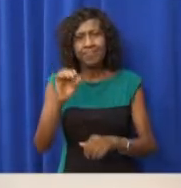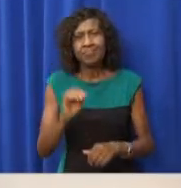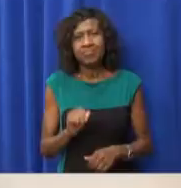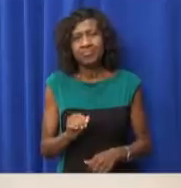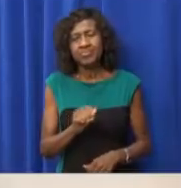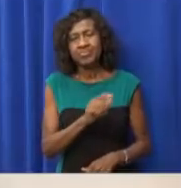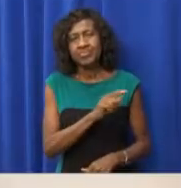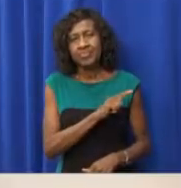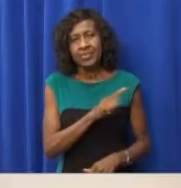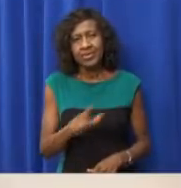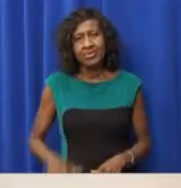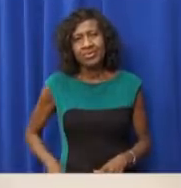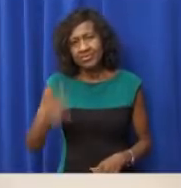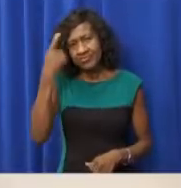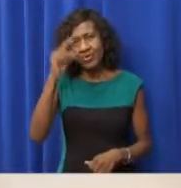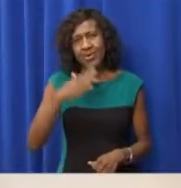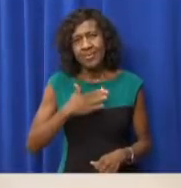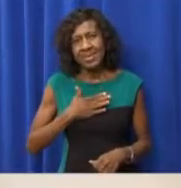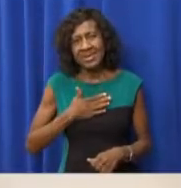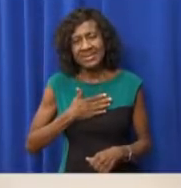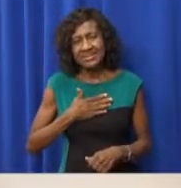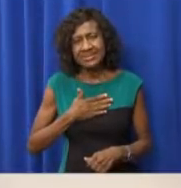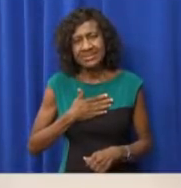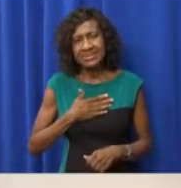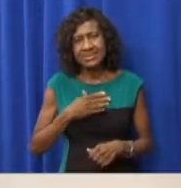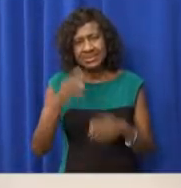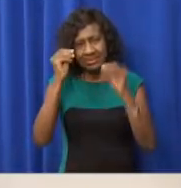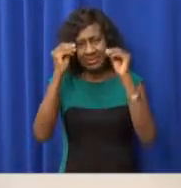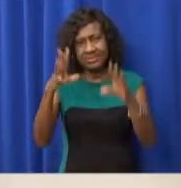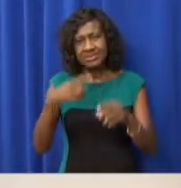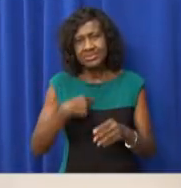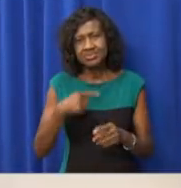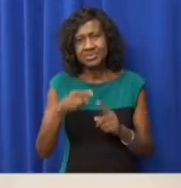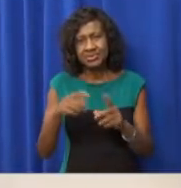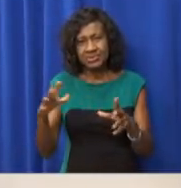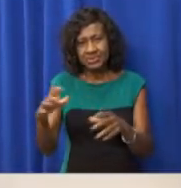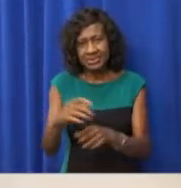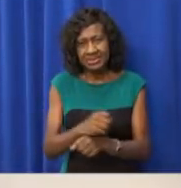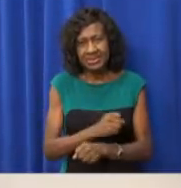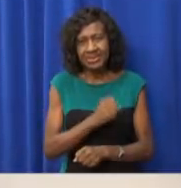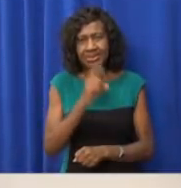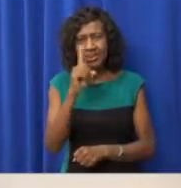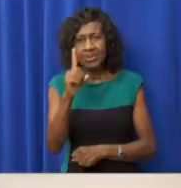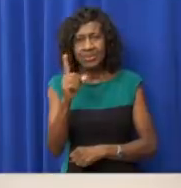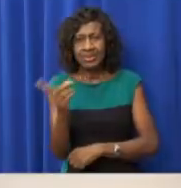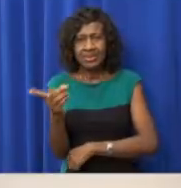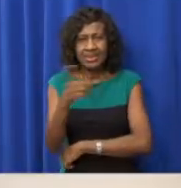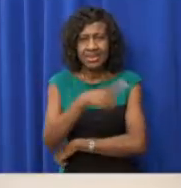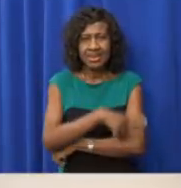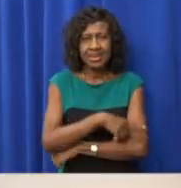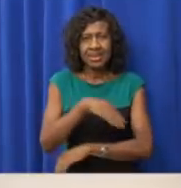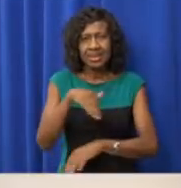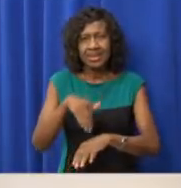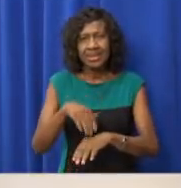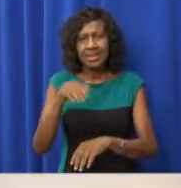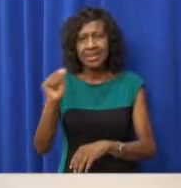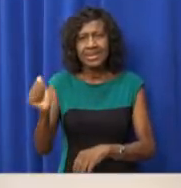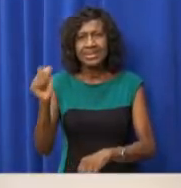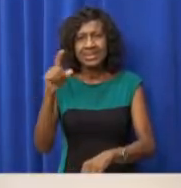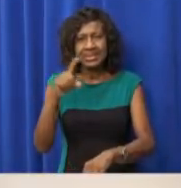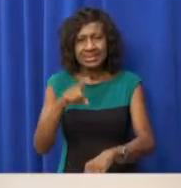fly. Lord, for my sake, you teach me to do one day at